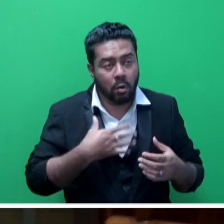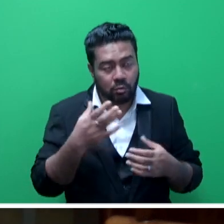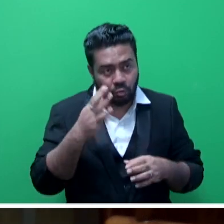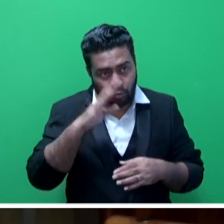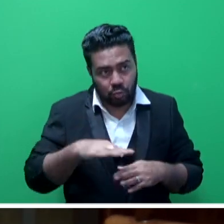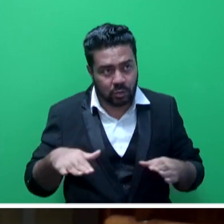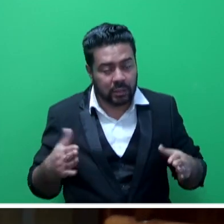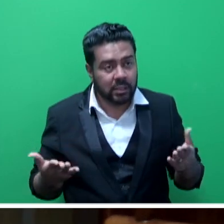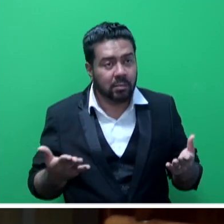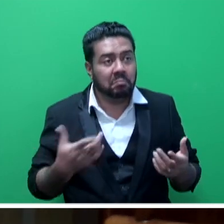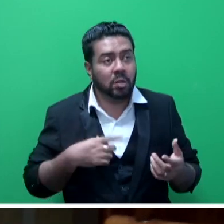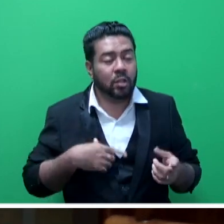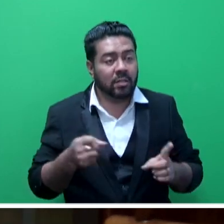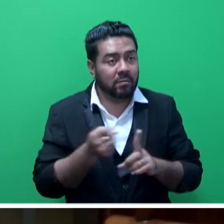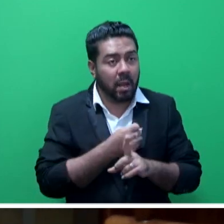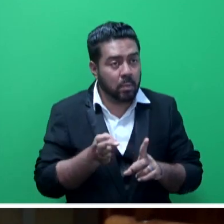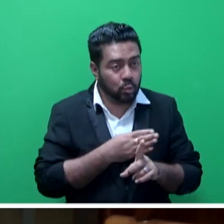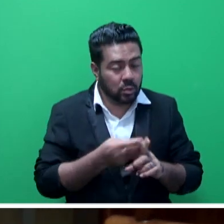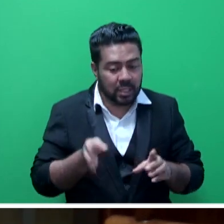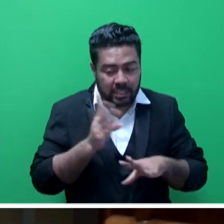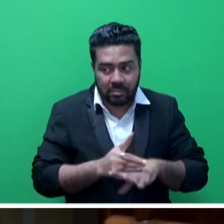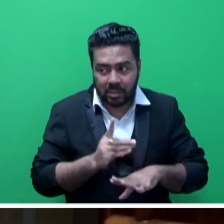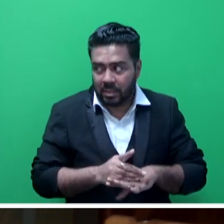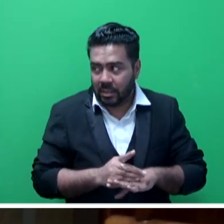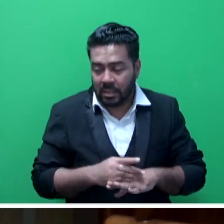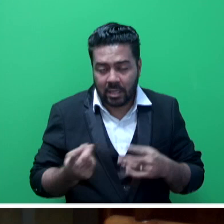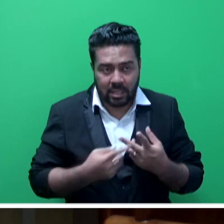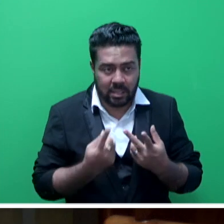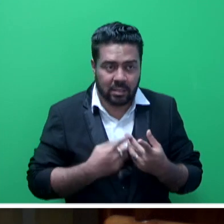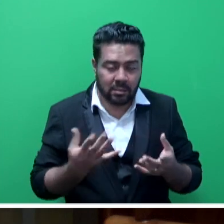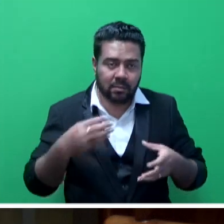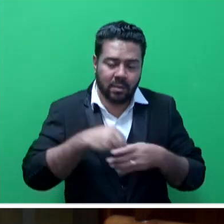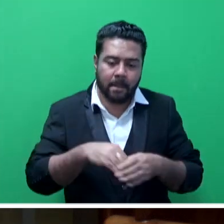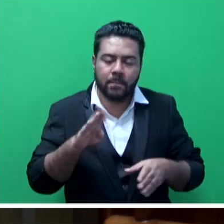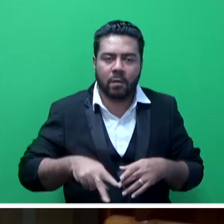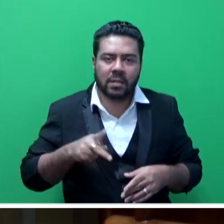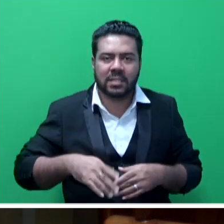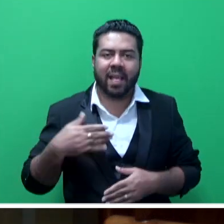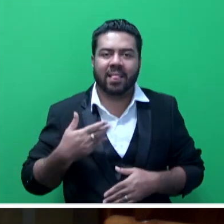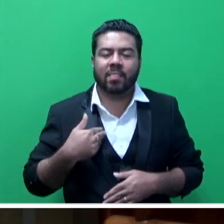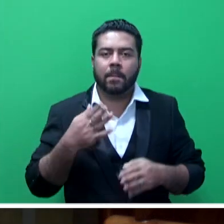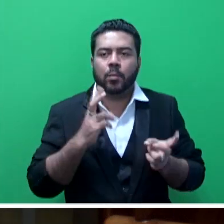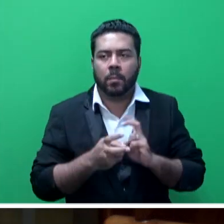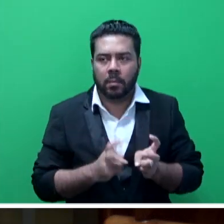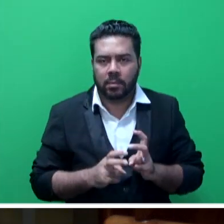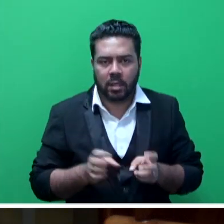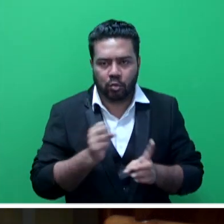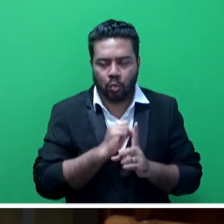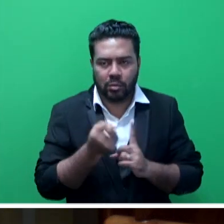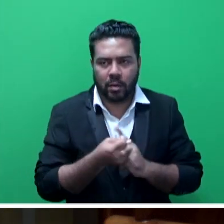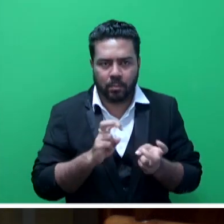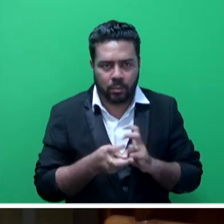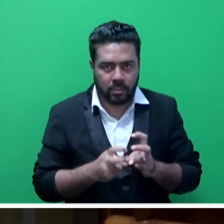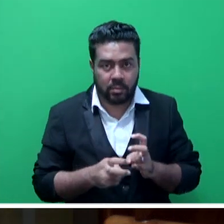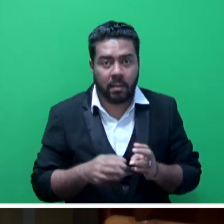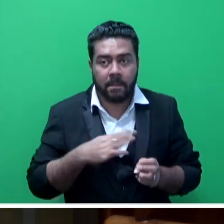to abuse, disability, other economic factors such as poverty, health problems, and social factors. The Ministry has since